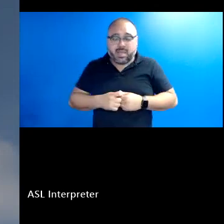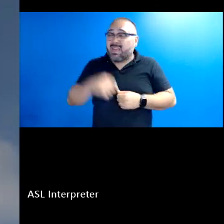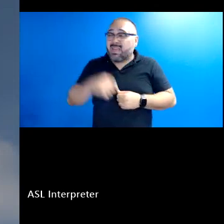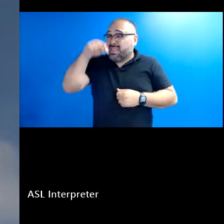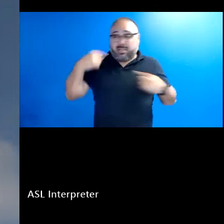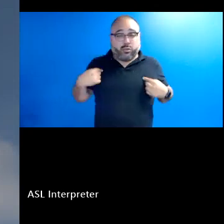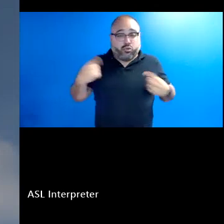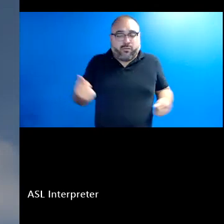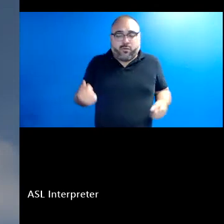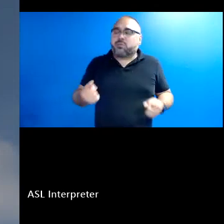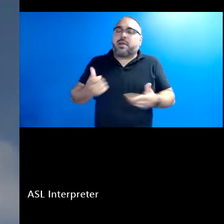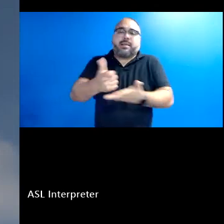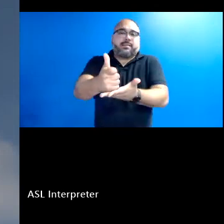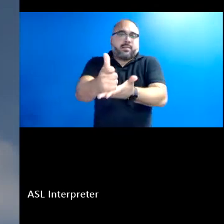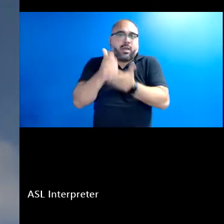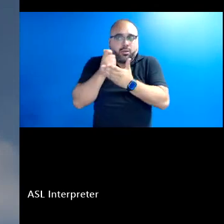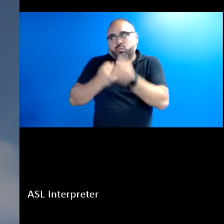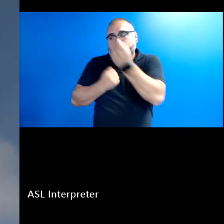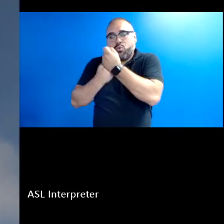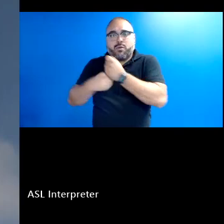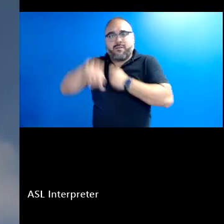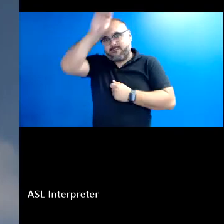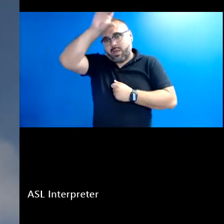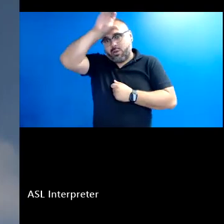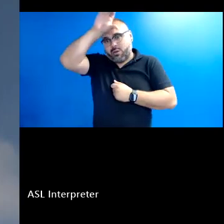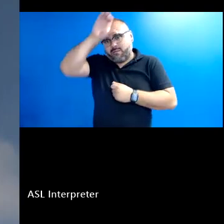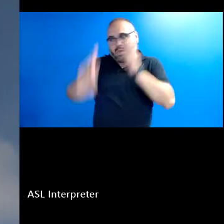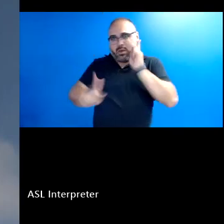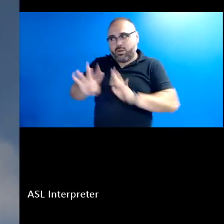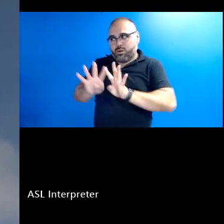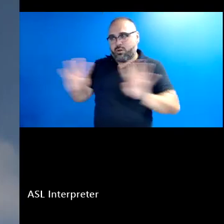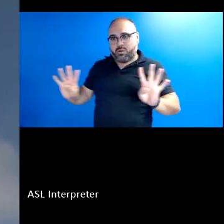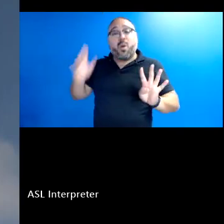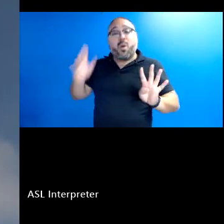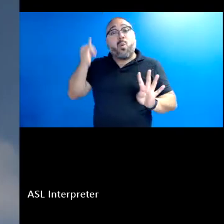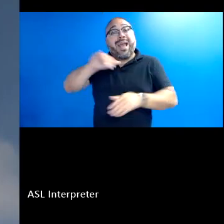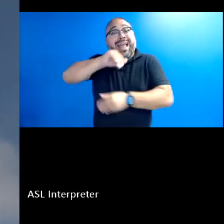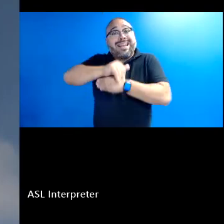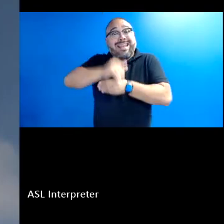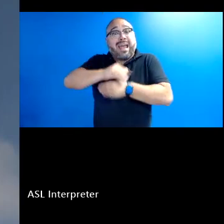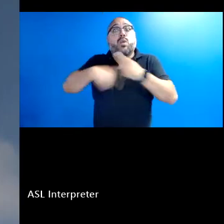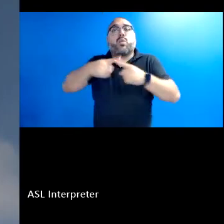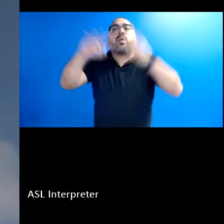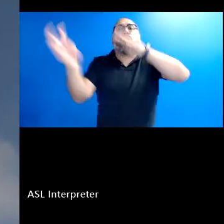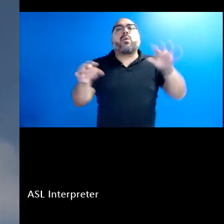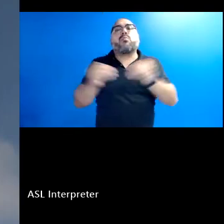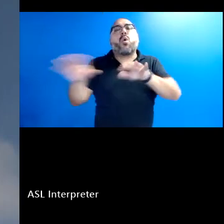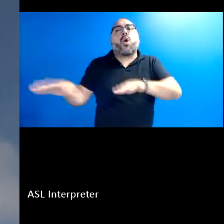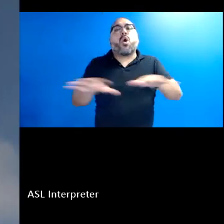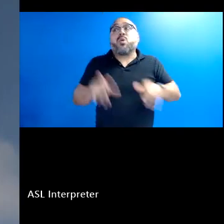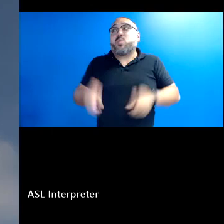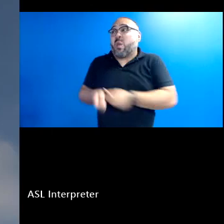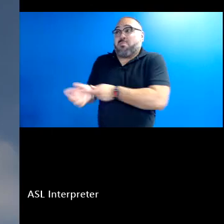effective at supporting our firefighters, because during the night when the winds are down, you can make the most progress. But previously we haven't been able